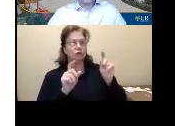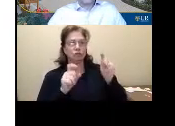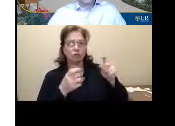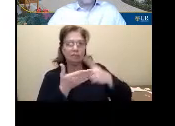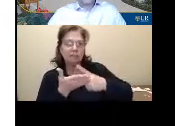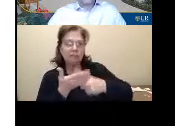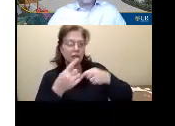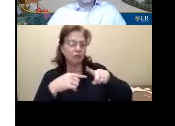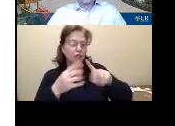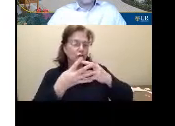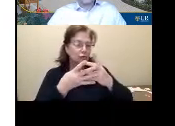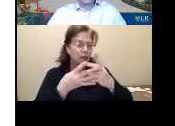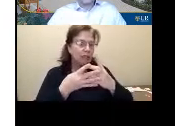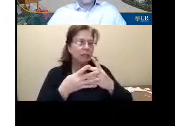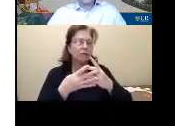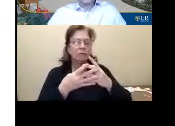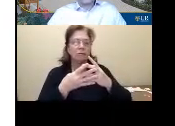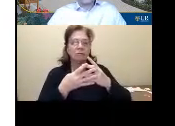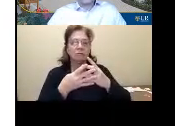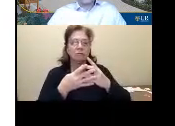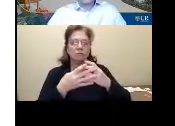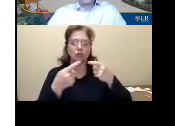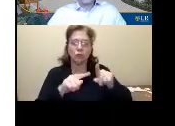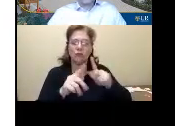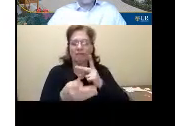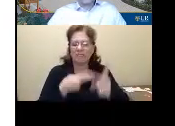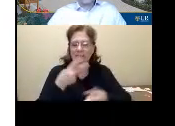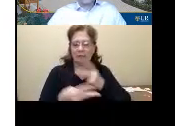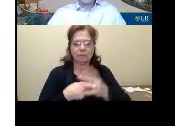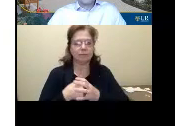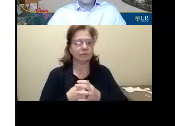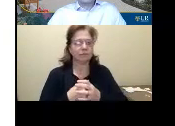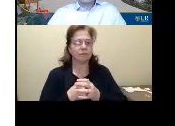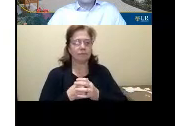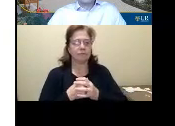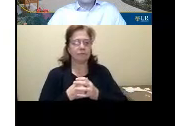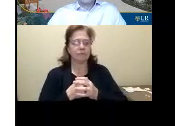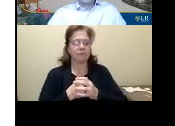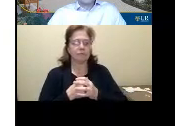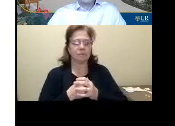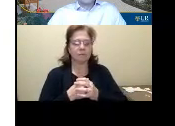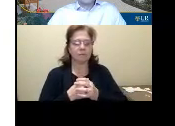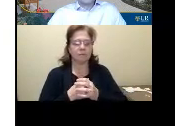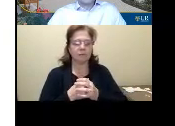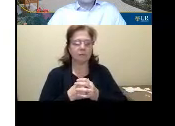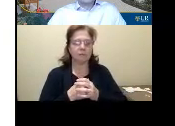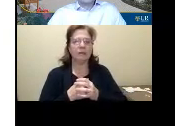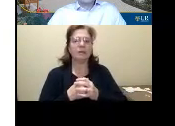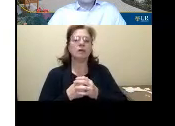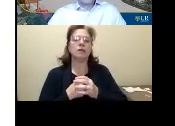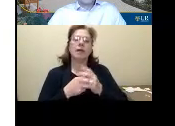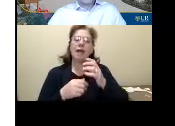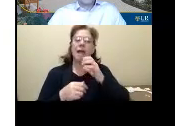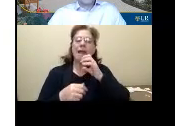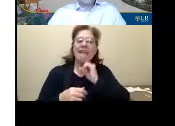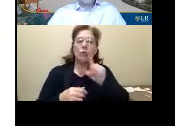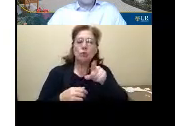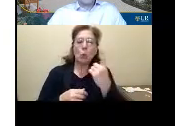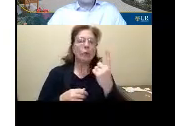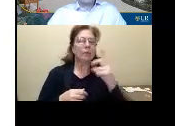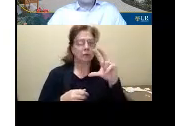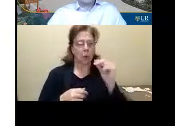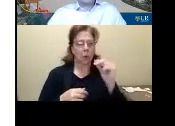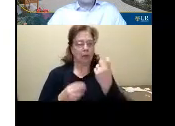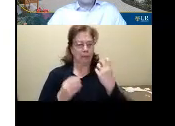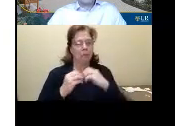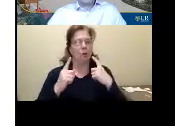cancer screening. There's also unfamiliarity with the criteria. They're a little bit more complex than simple age-based criteria because they're risk stratified. And